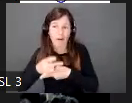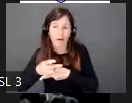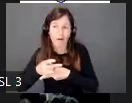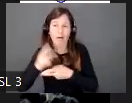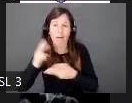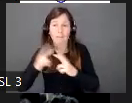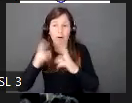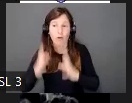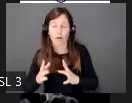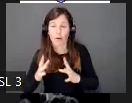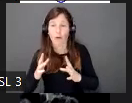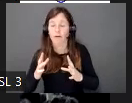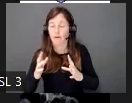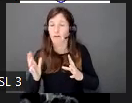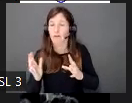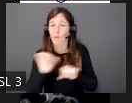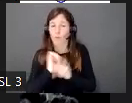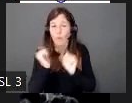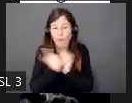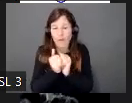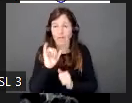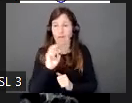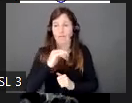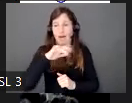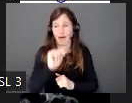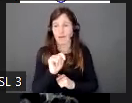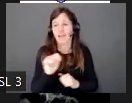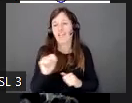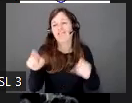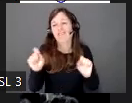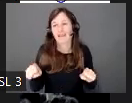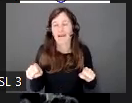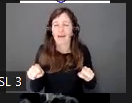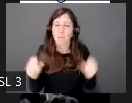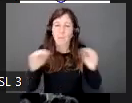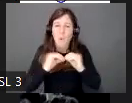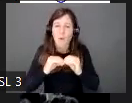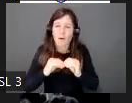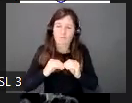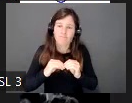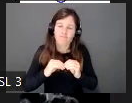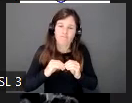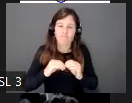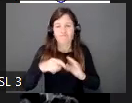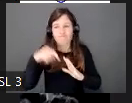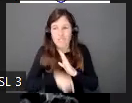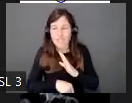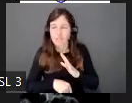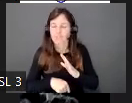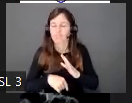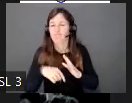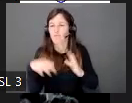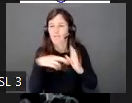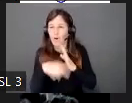expertise in regards to those situations to refer to those specialist programs for that consistent